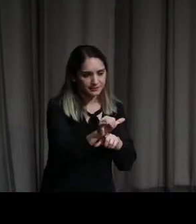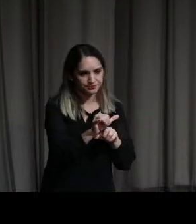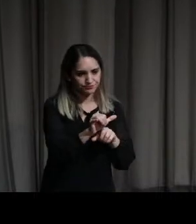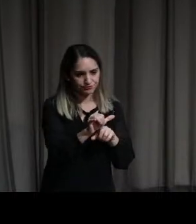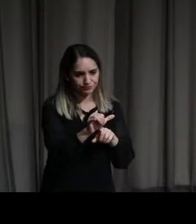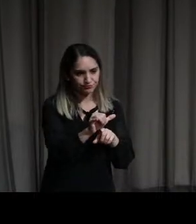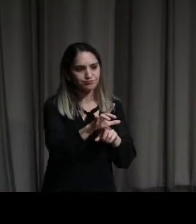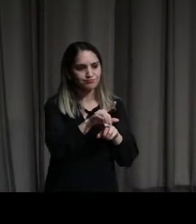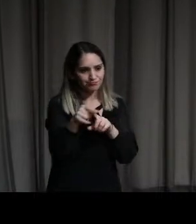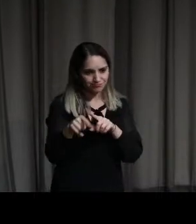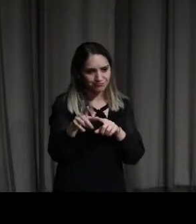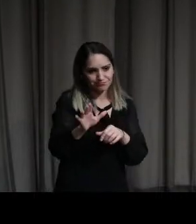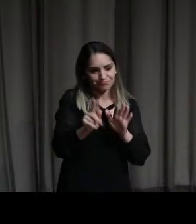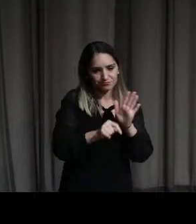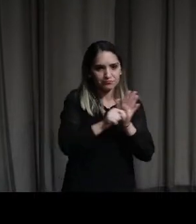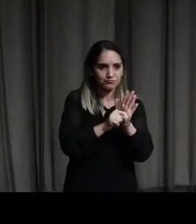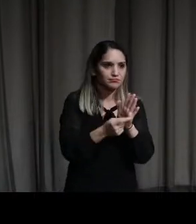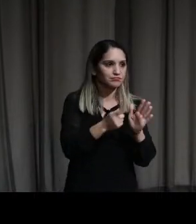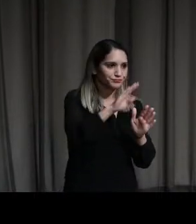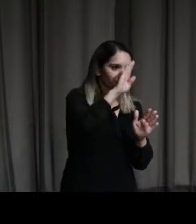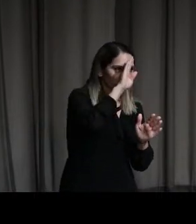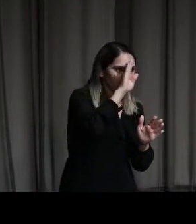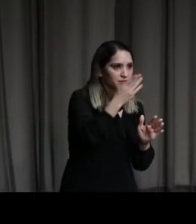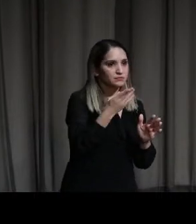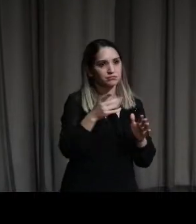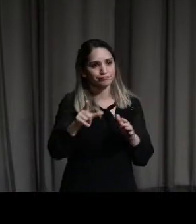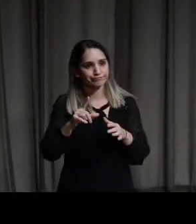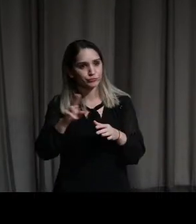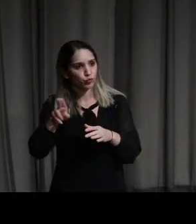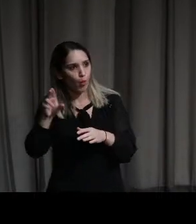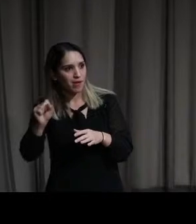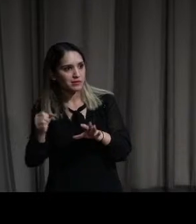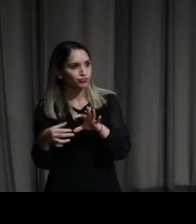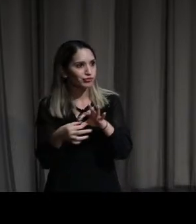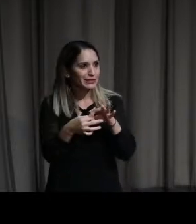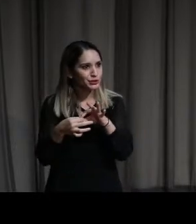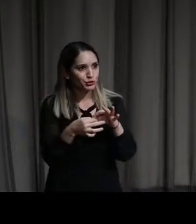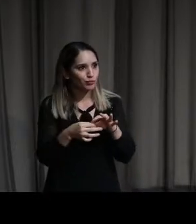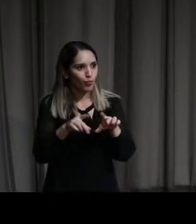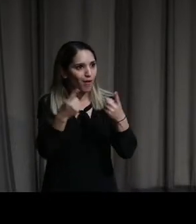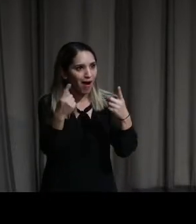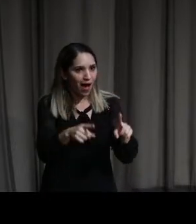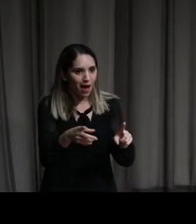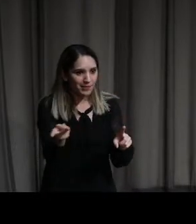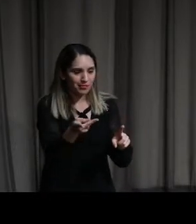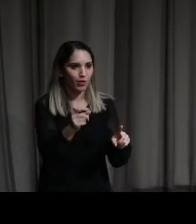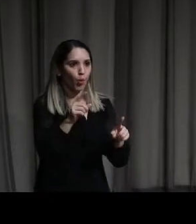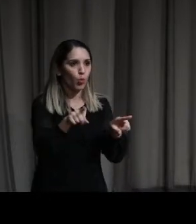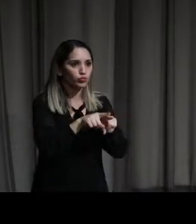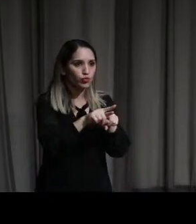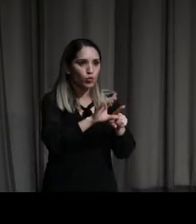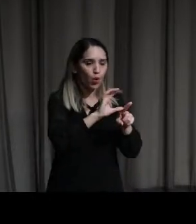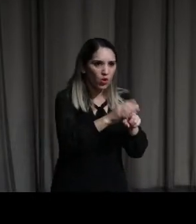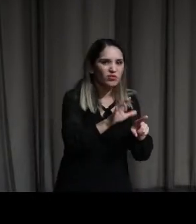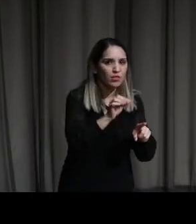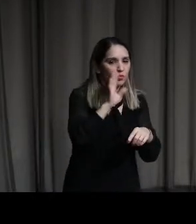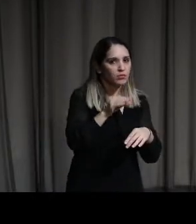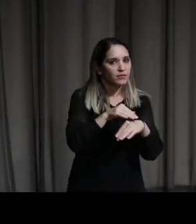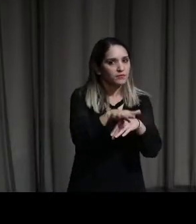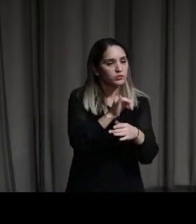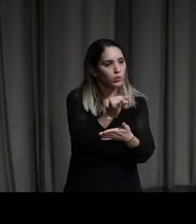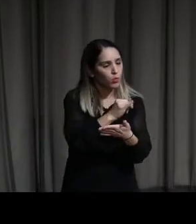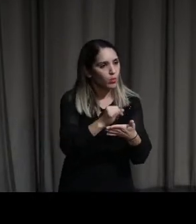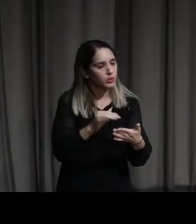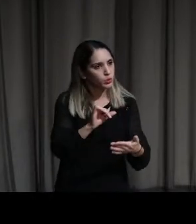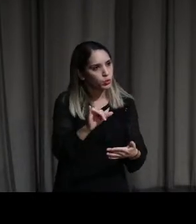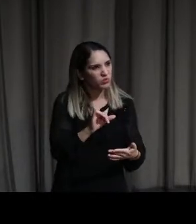the relationship between Cuba and the United States on all planes. And so it's, the relationship between, in terms of cultural connection, is also deeply cut off for a long time.